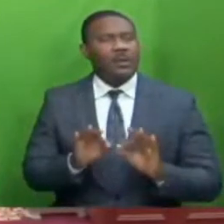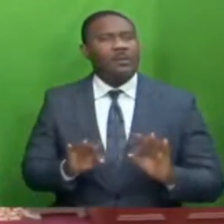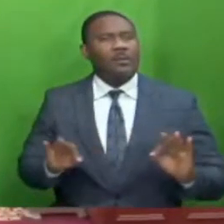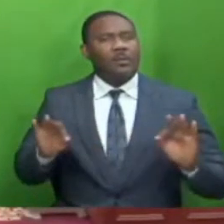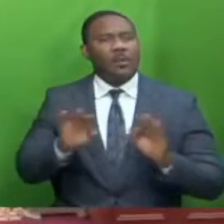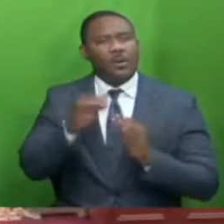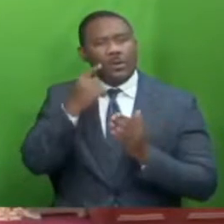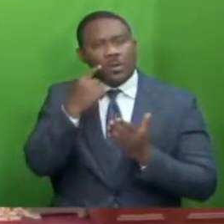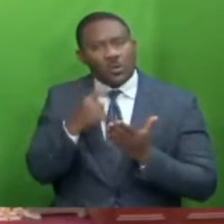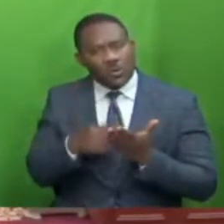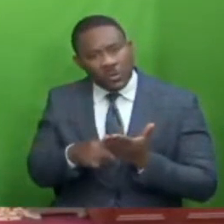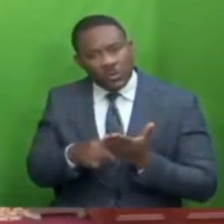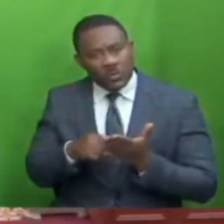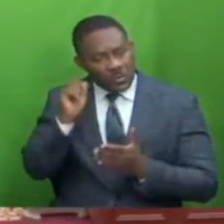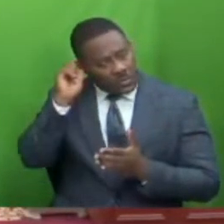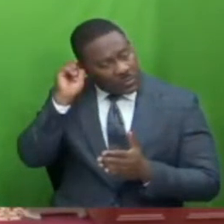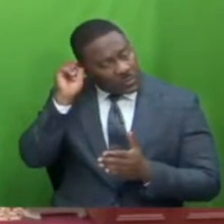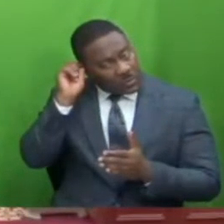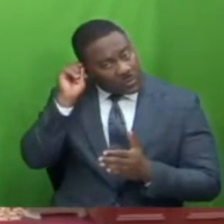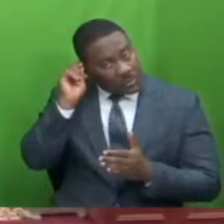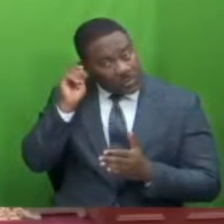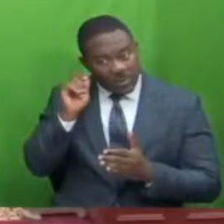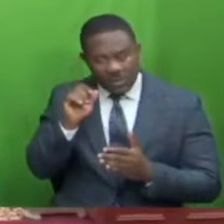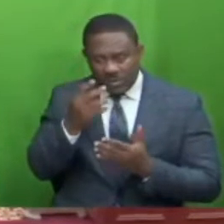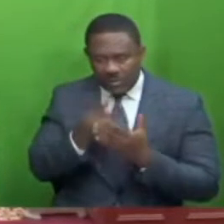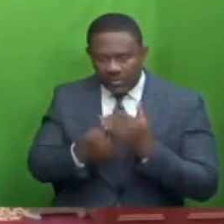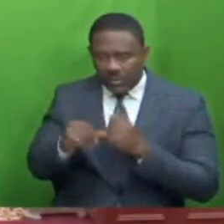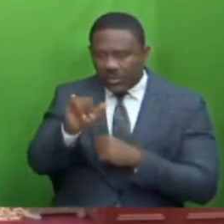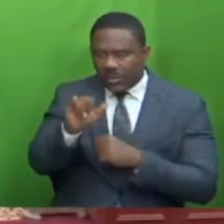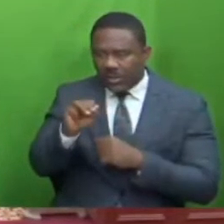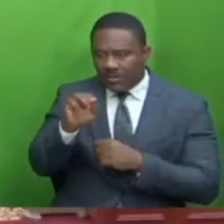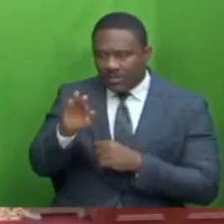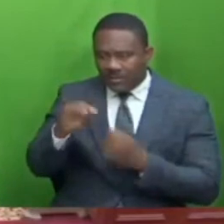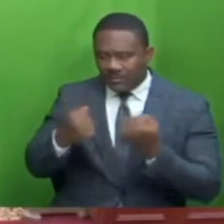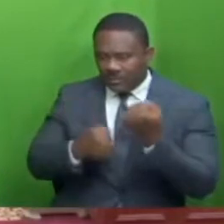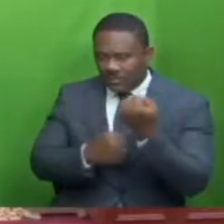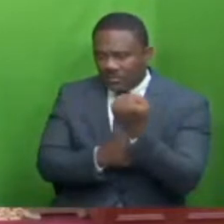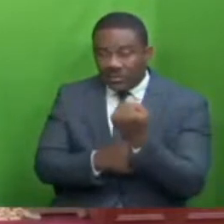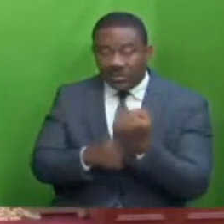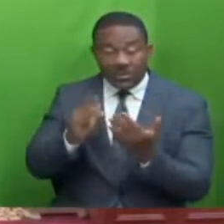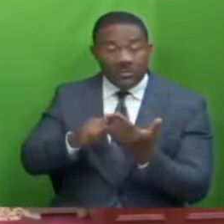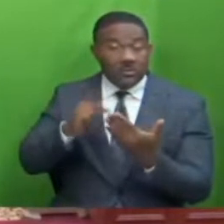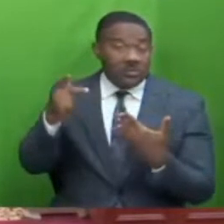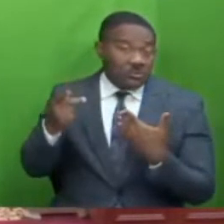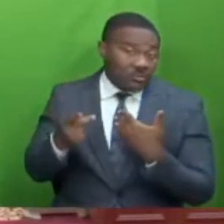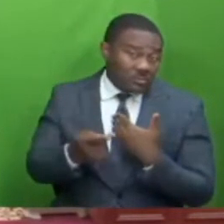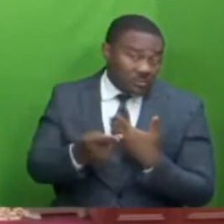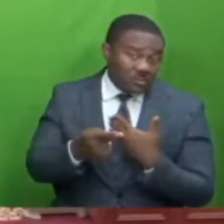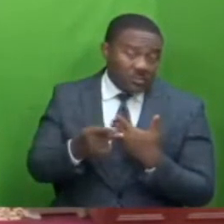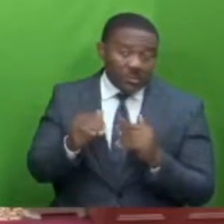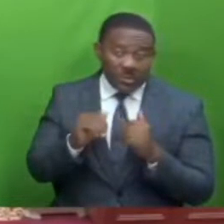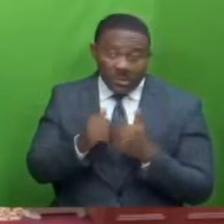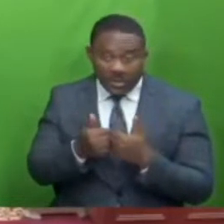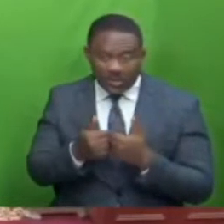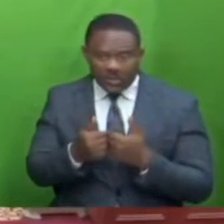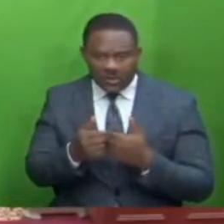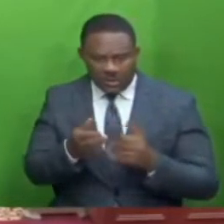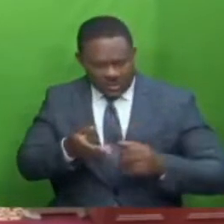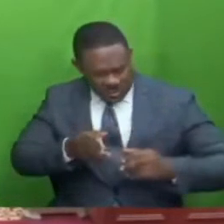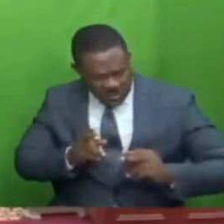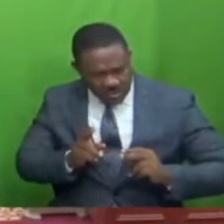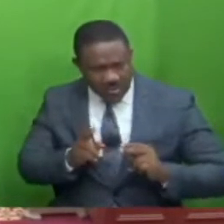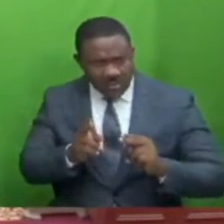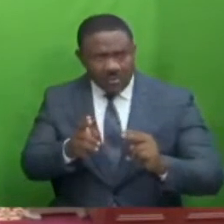our path towards securing an approved IMF-supported program has been characterized by speed and